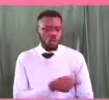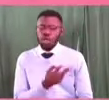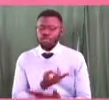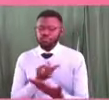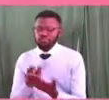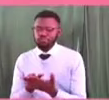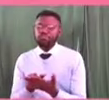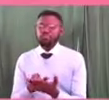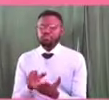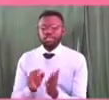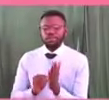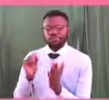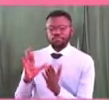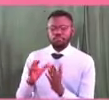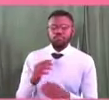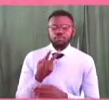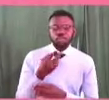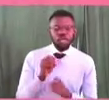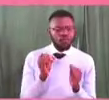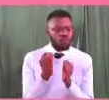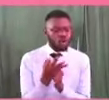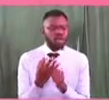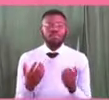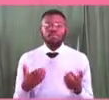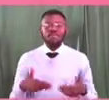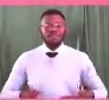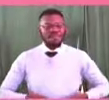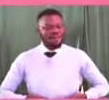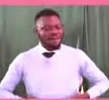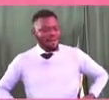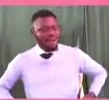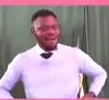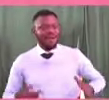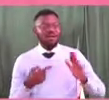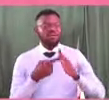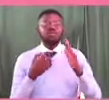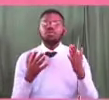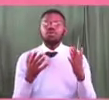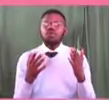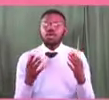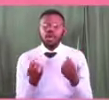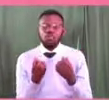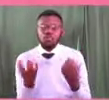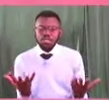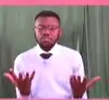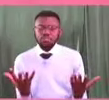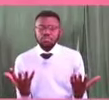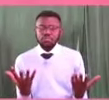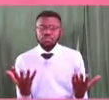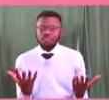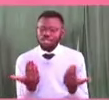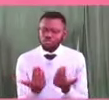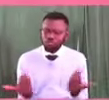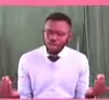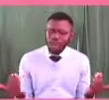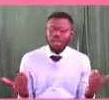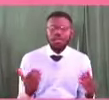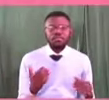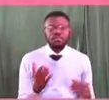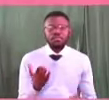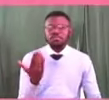2014, the cost of hunger survey estimated that costs associated with underweight children were